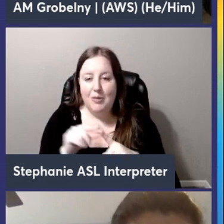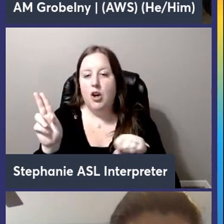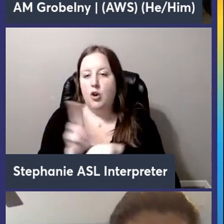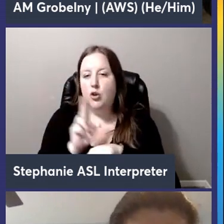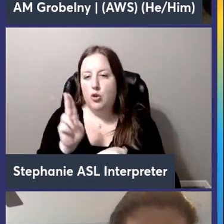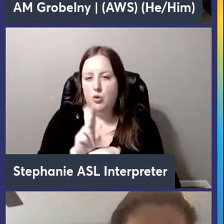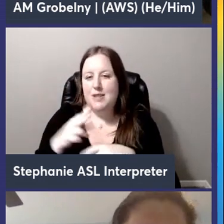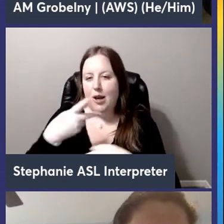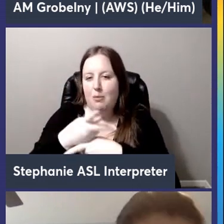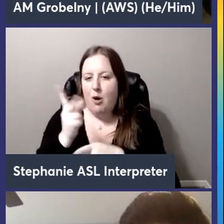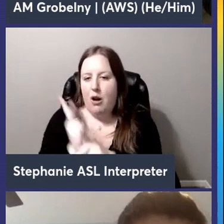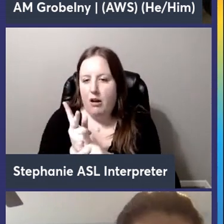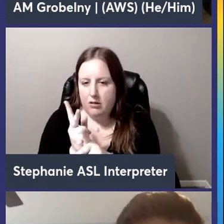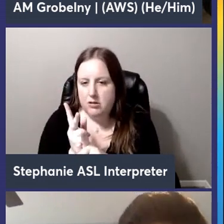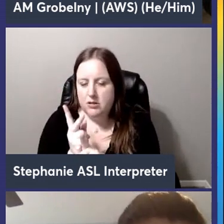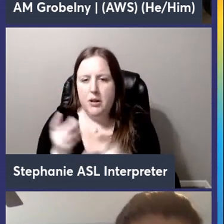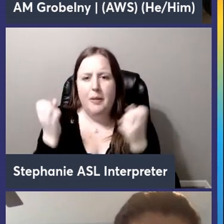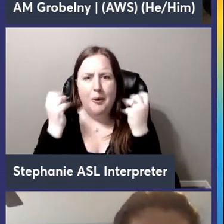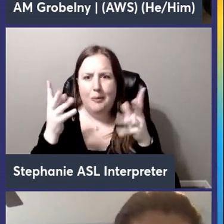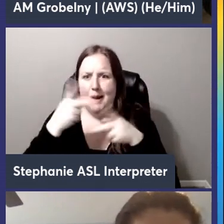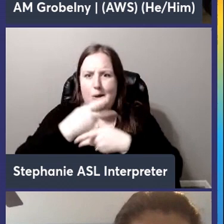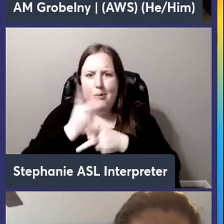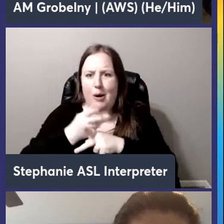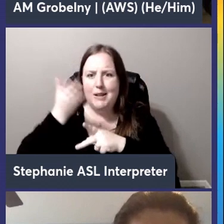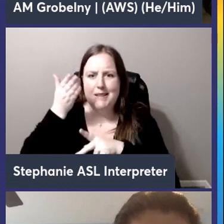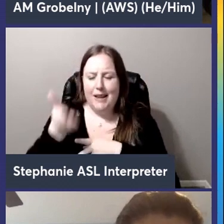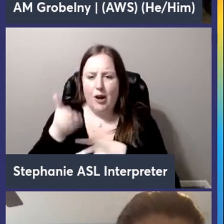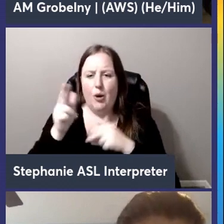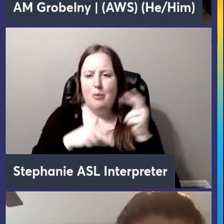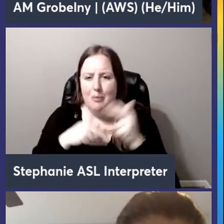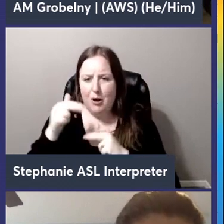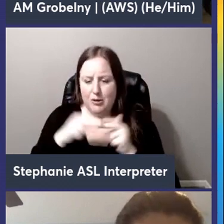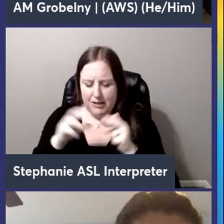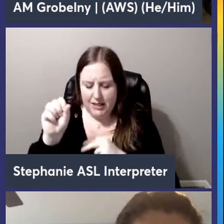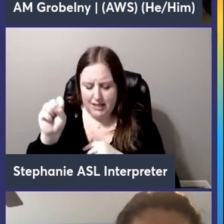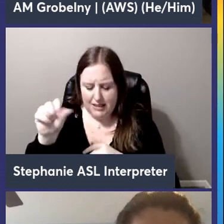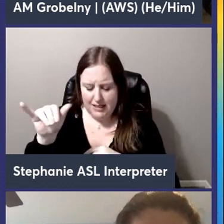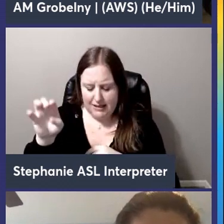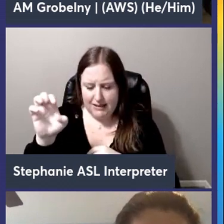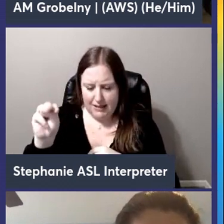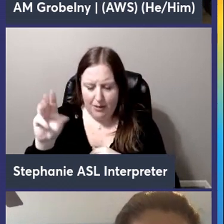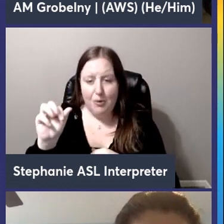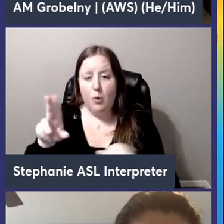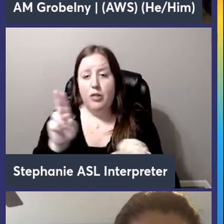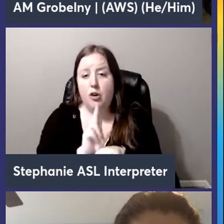a product, right? There are a lot of products out there built as SIEM, or they're using,